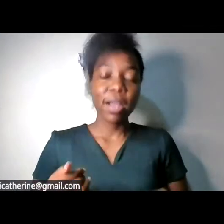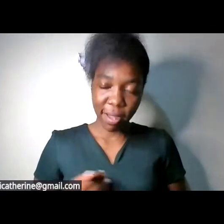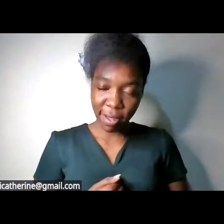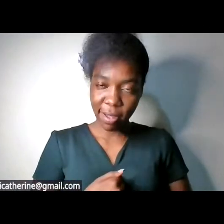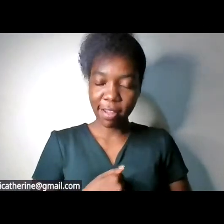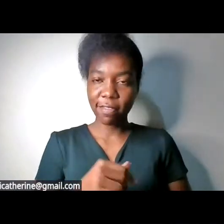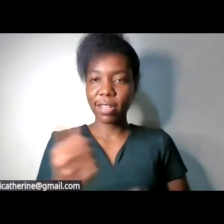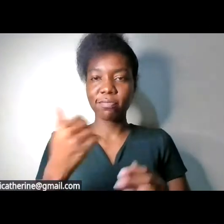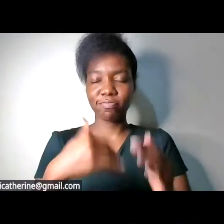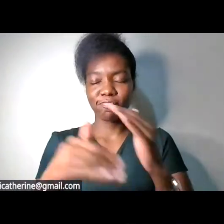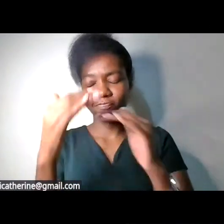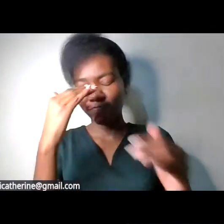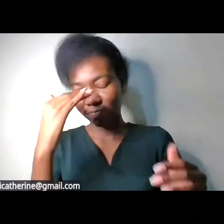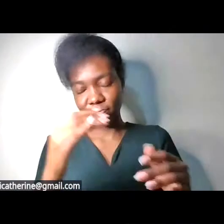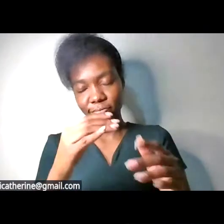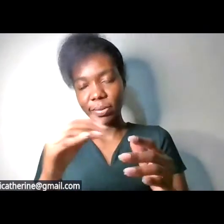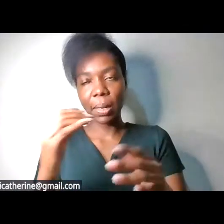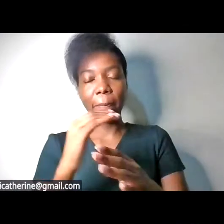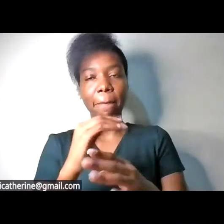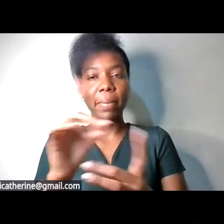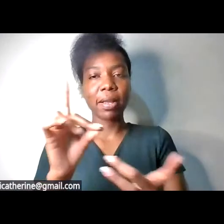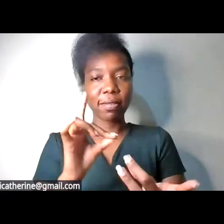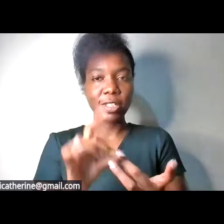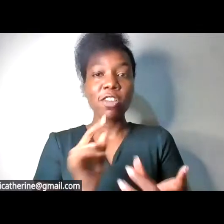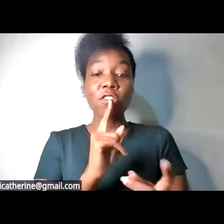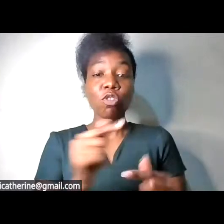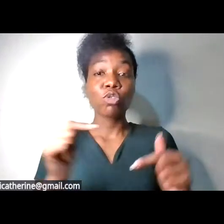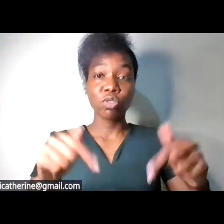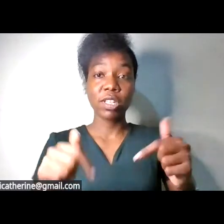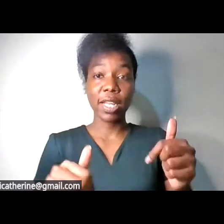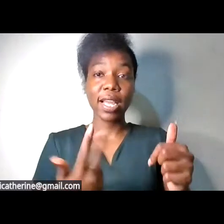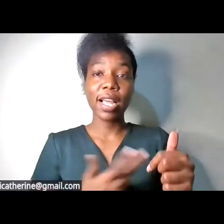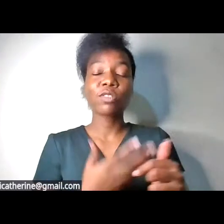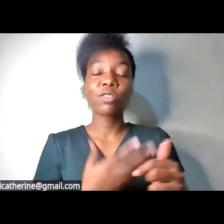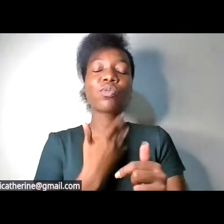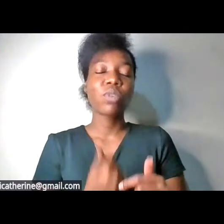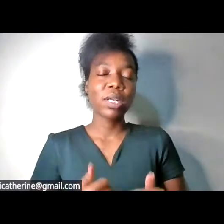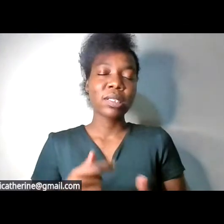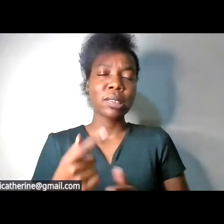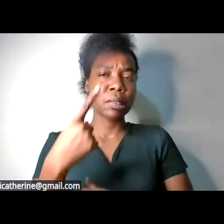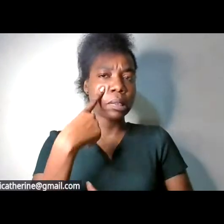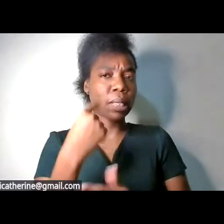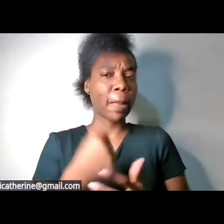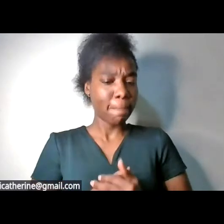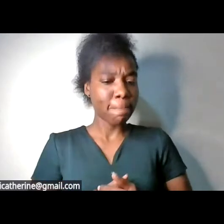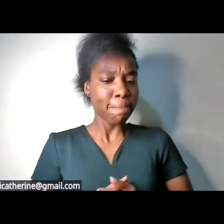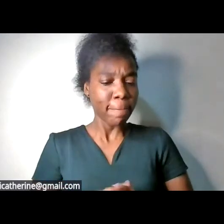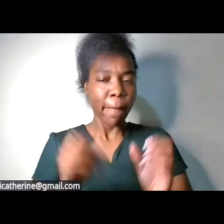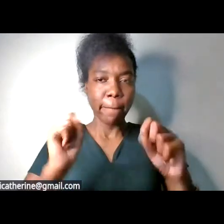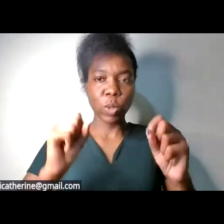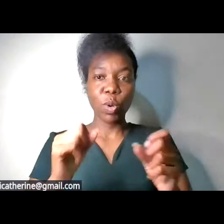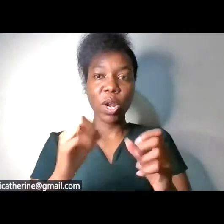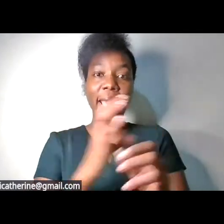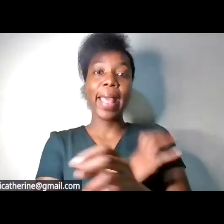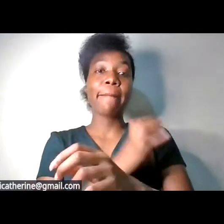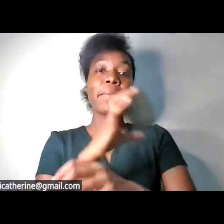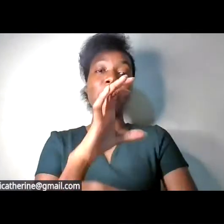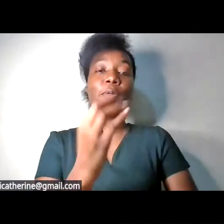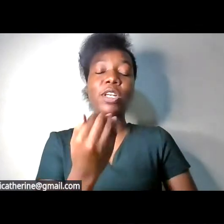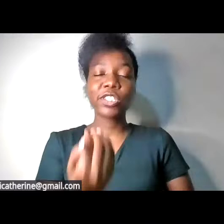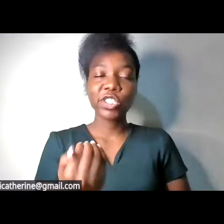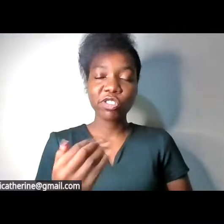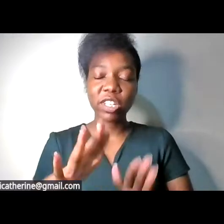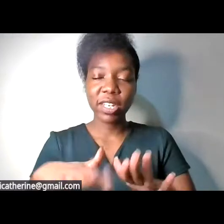there. So in this webinar, we're going to explore how to empower your children, your students, if you're a